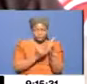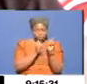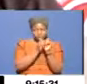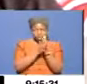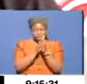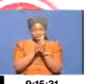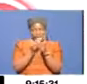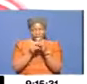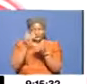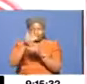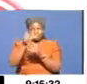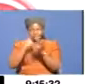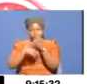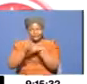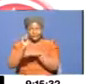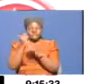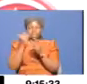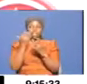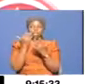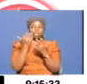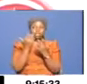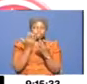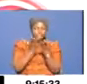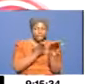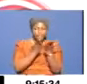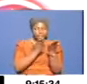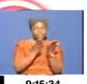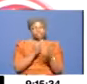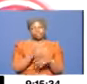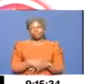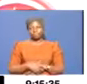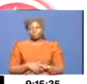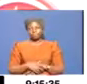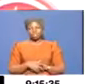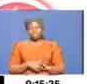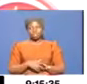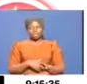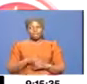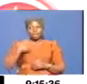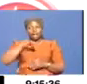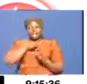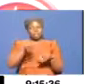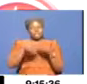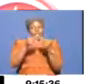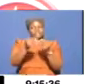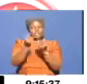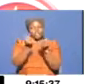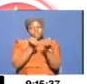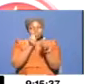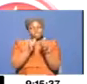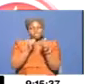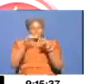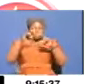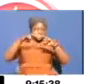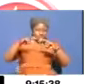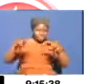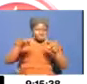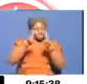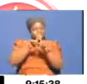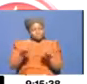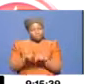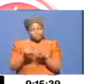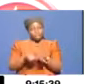are offering you with the cars that have been inspected and serviced. This means that